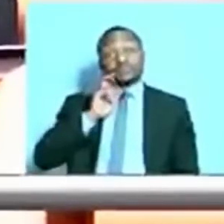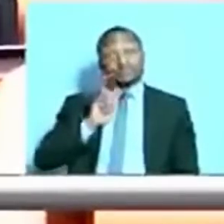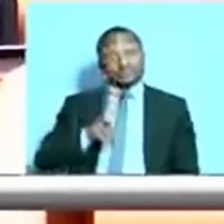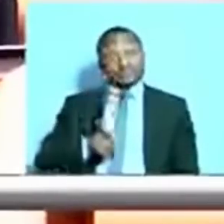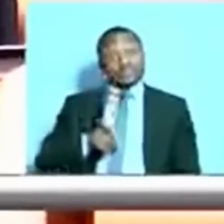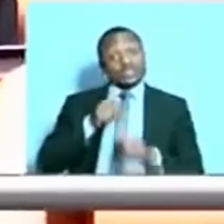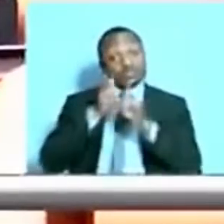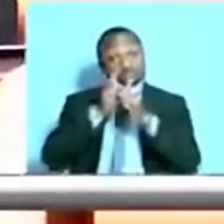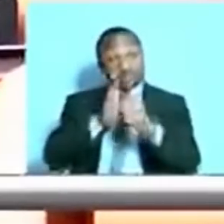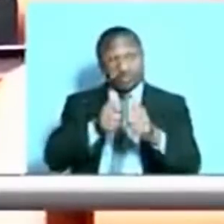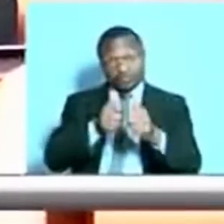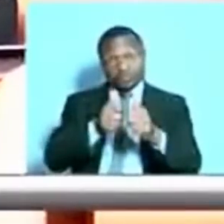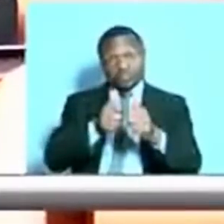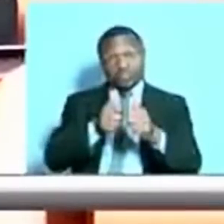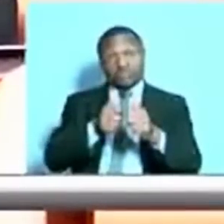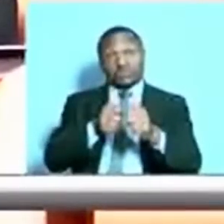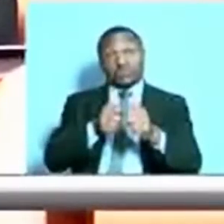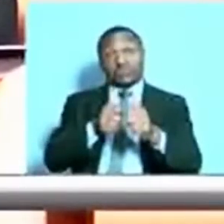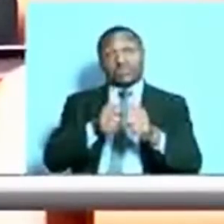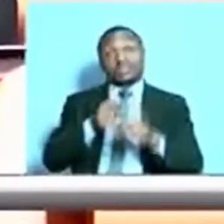Let's follow the directive.